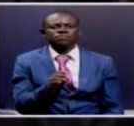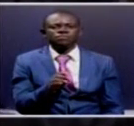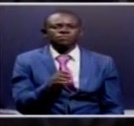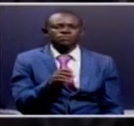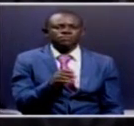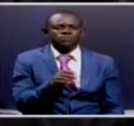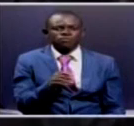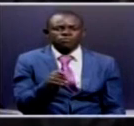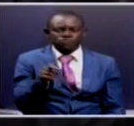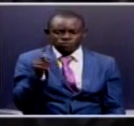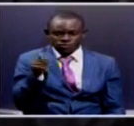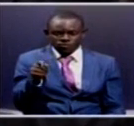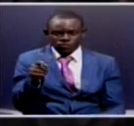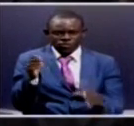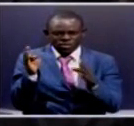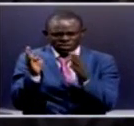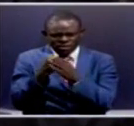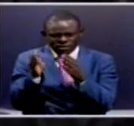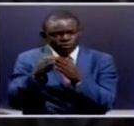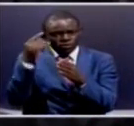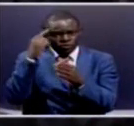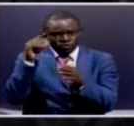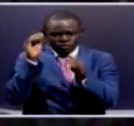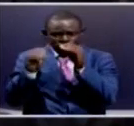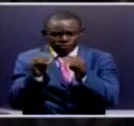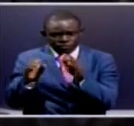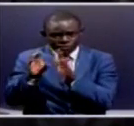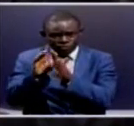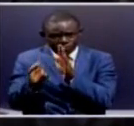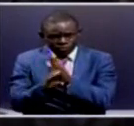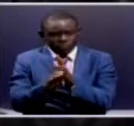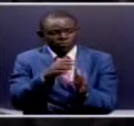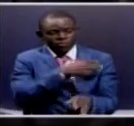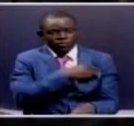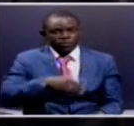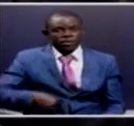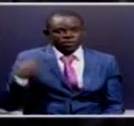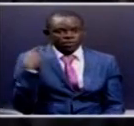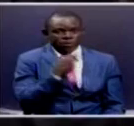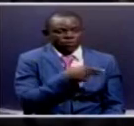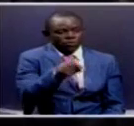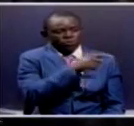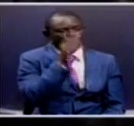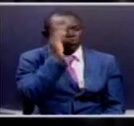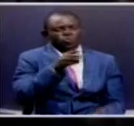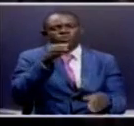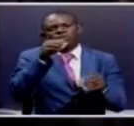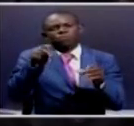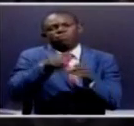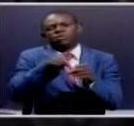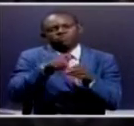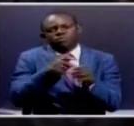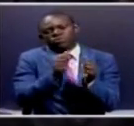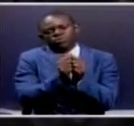agenda items in the forum. And then after that, they will